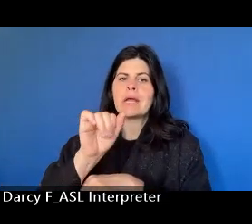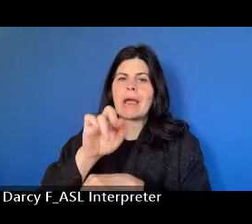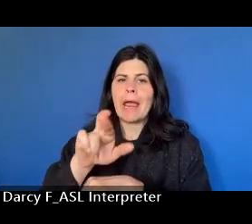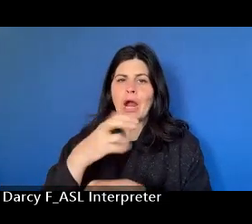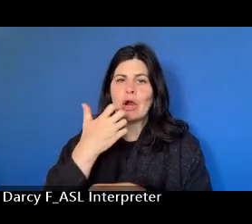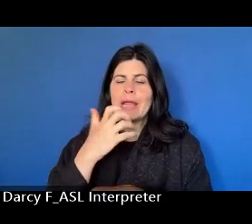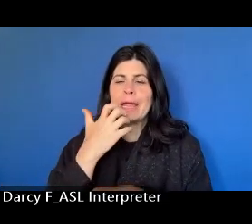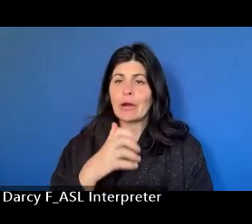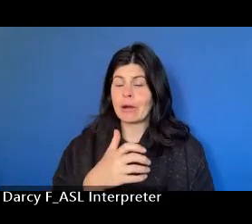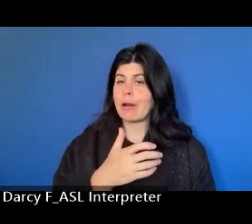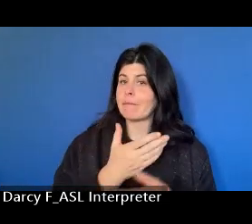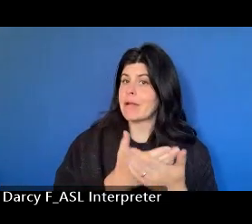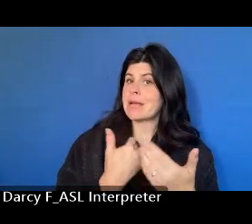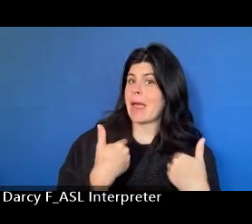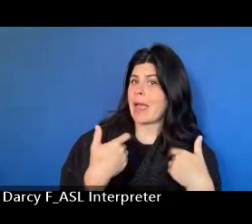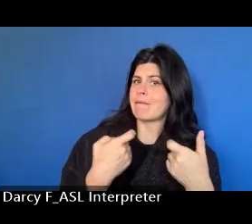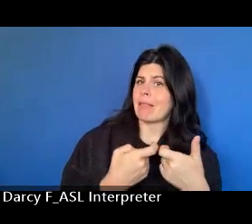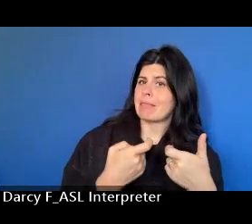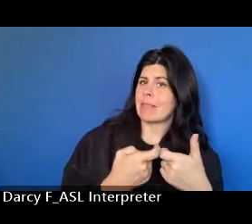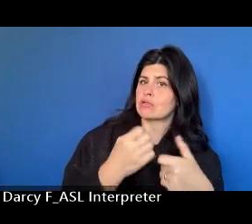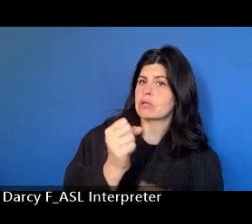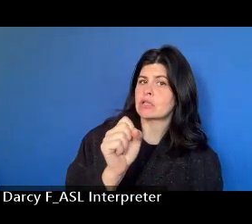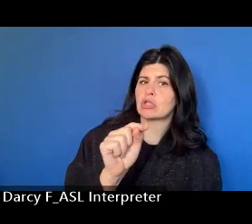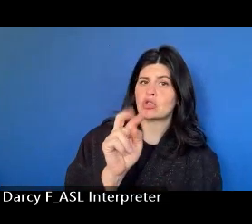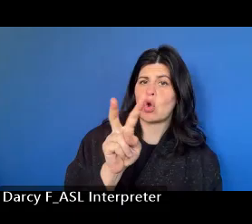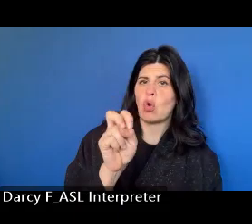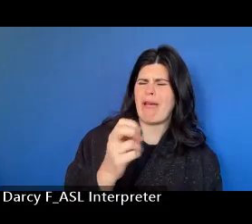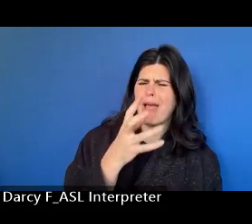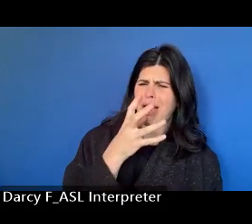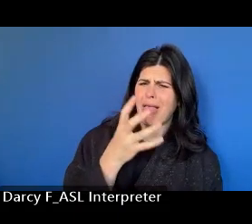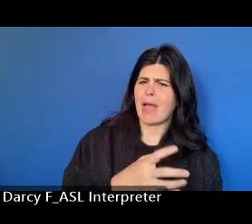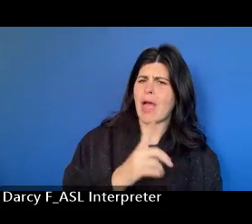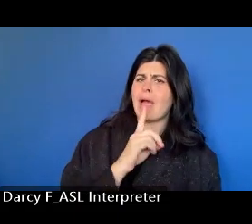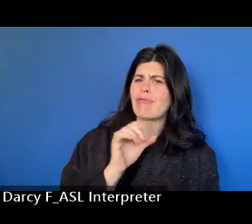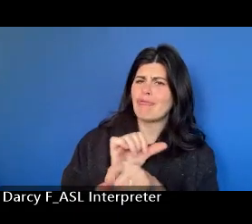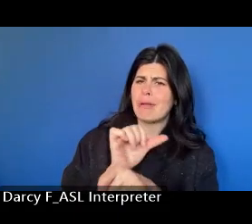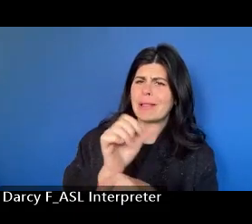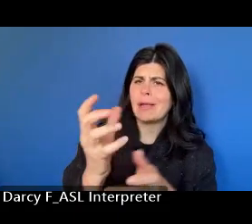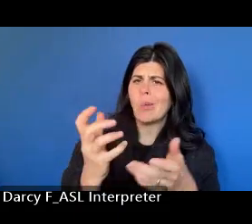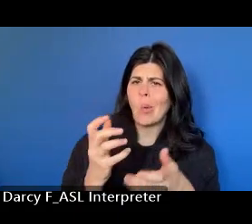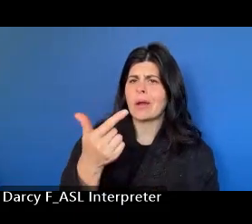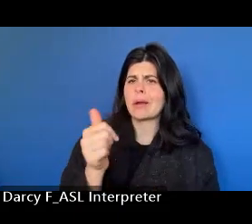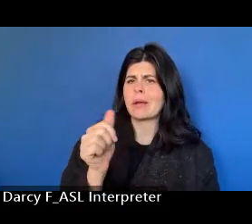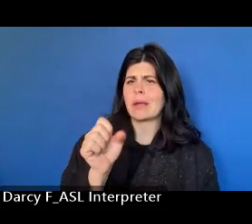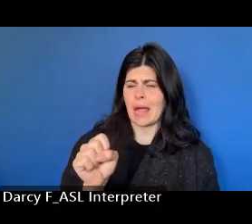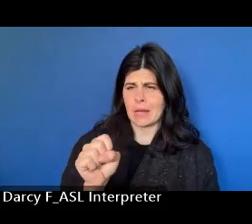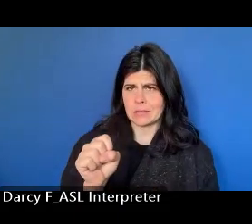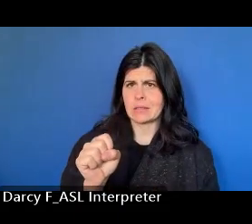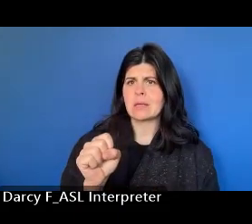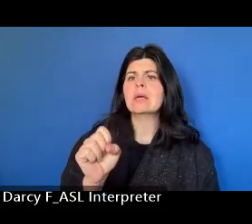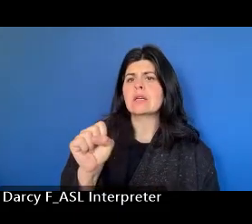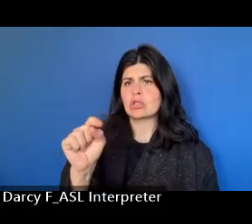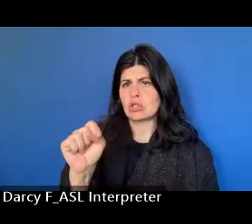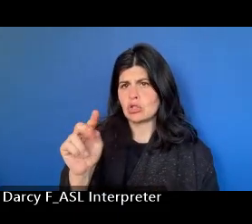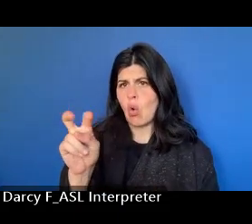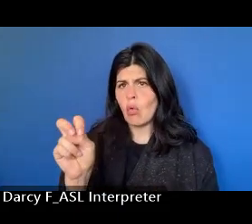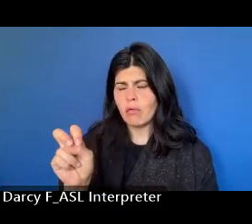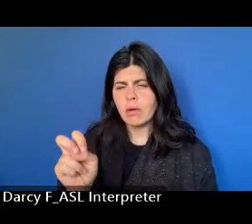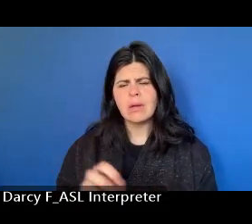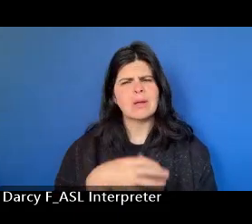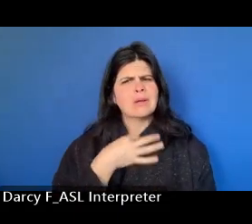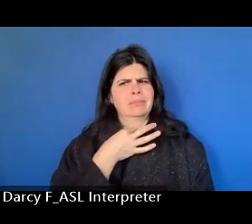stove, which I cannot stand, and I really want a gas stove. Plus, what are restaurants